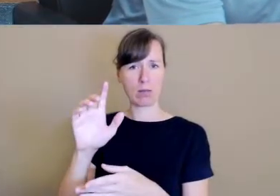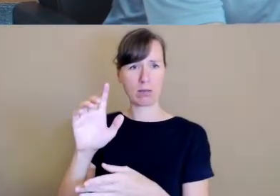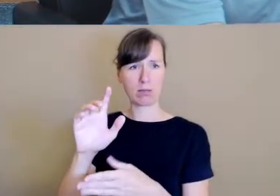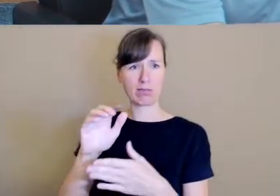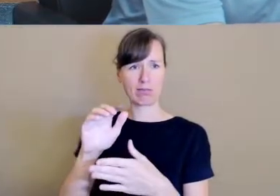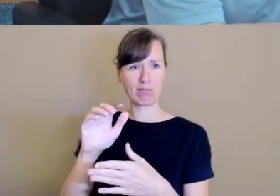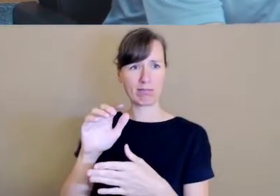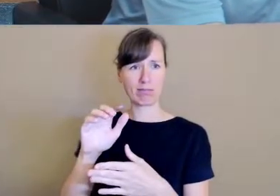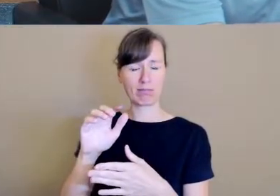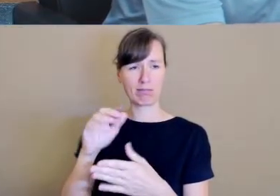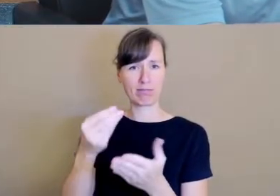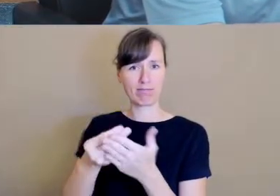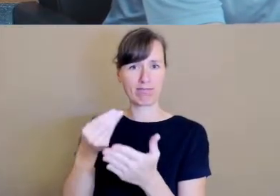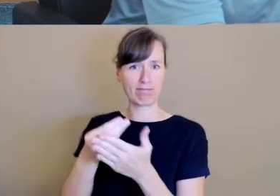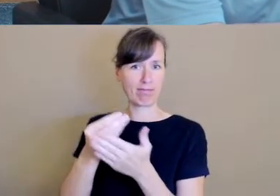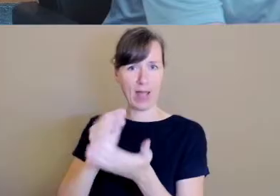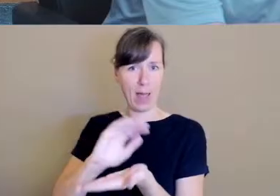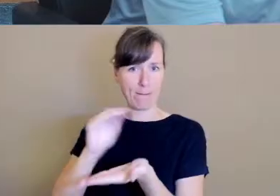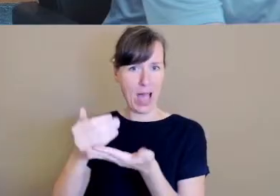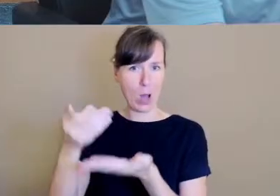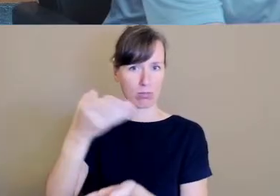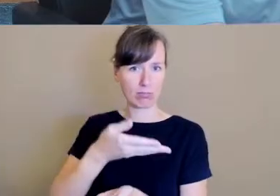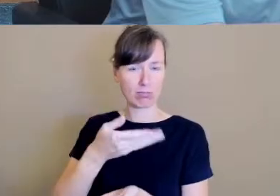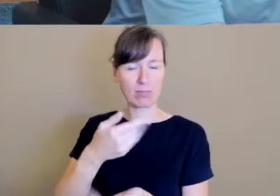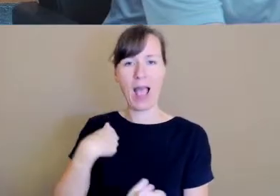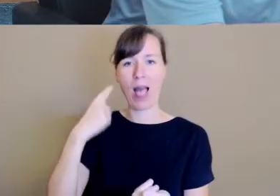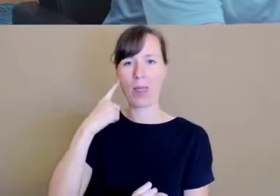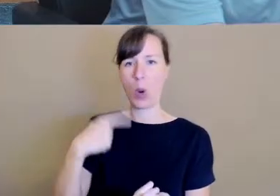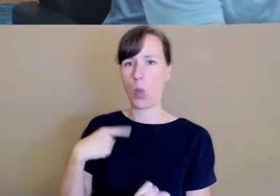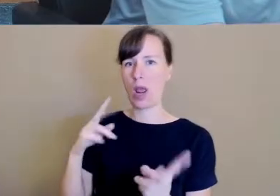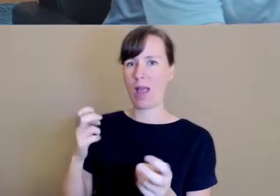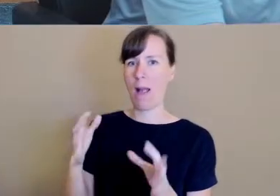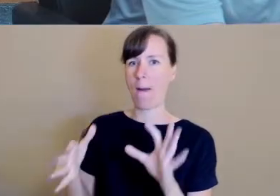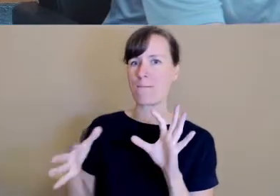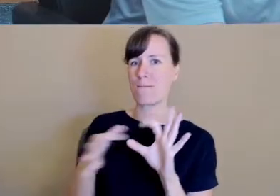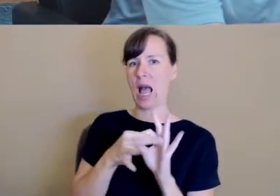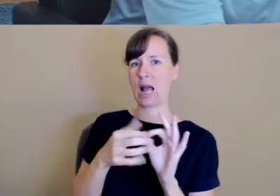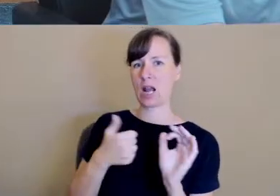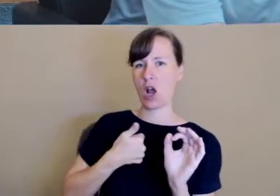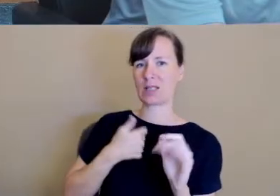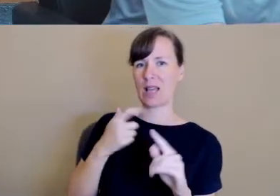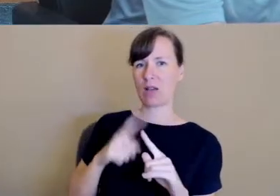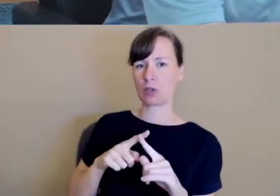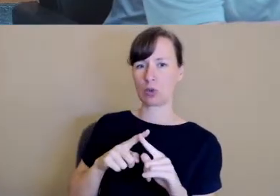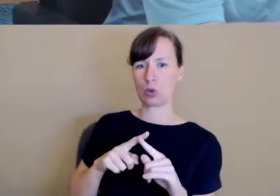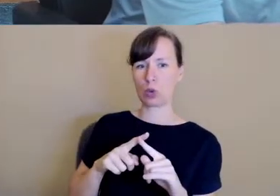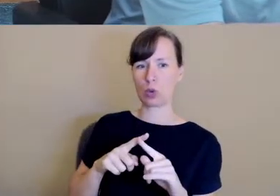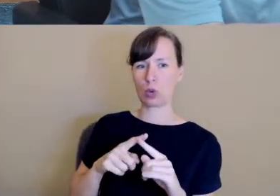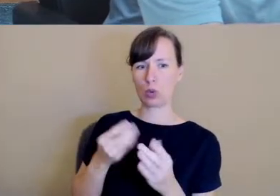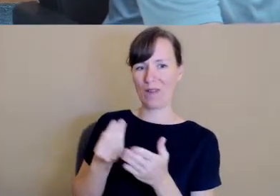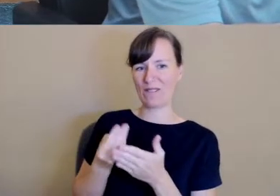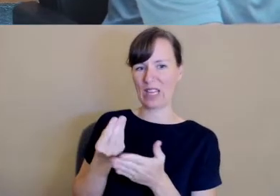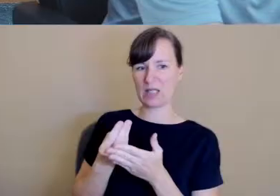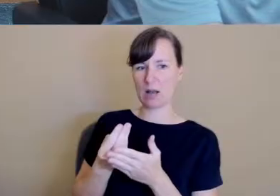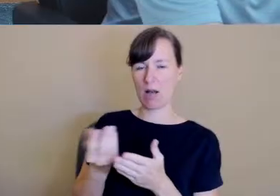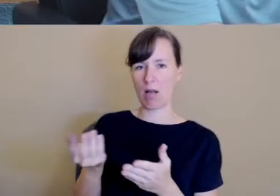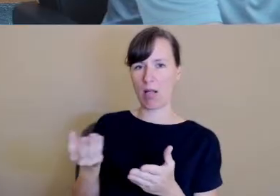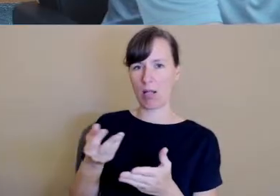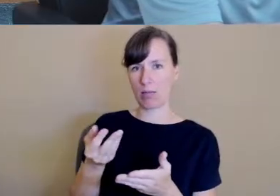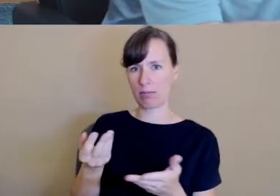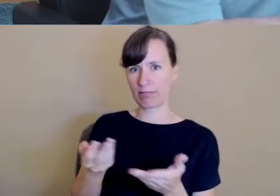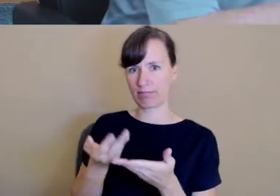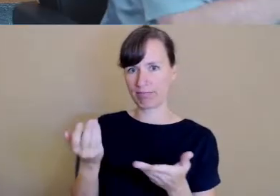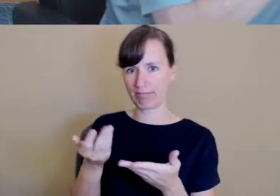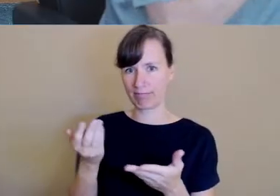binding ourselves to perpetual fiscal allocation. Okay. And I prefer some language that says this is